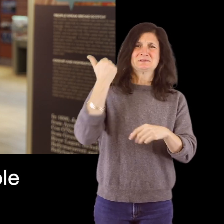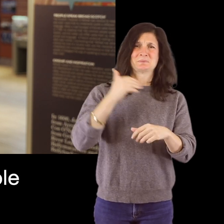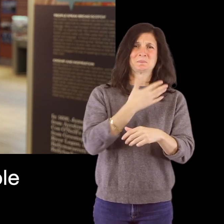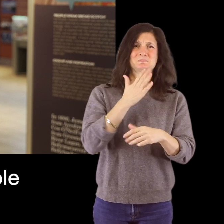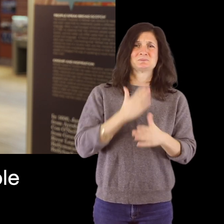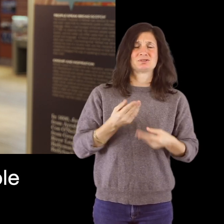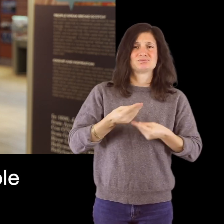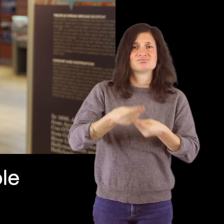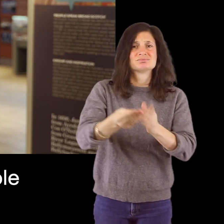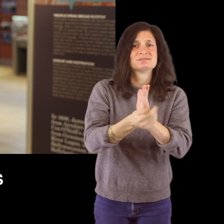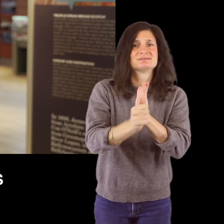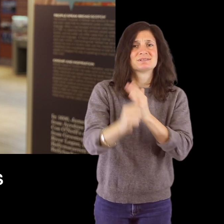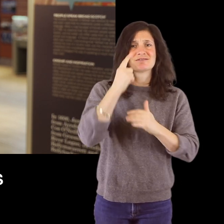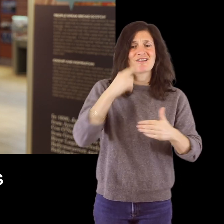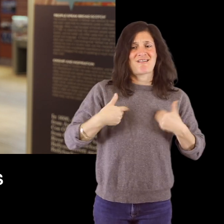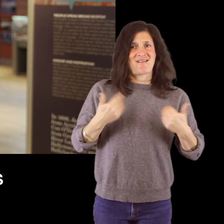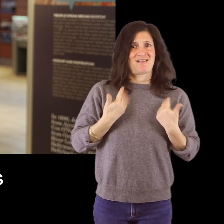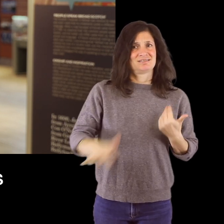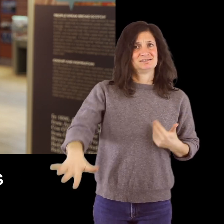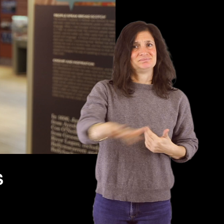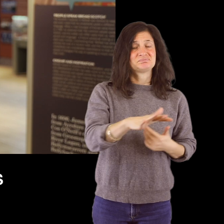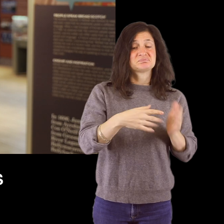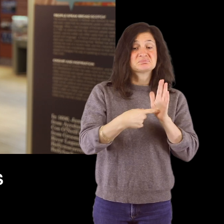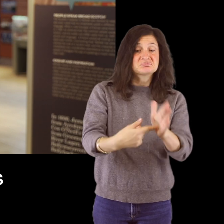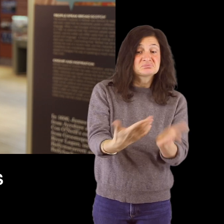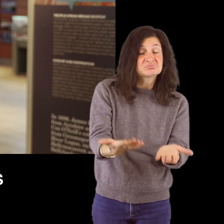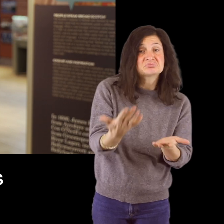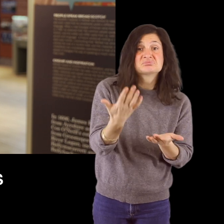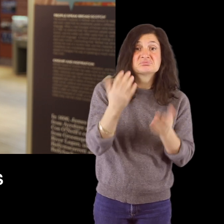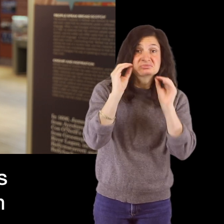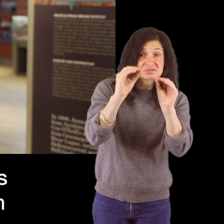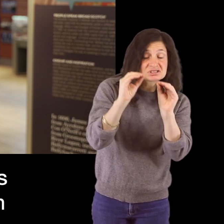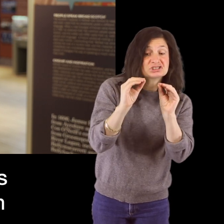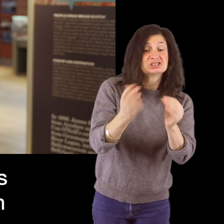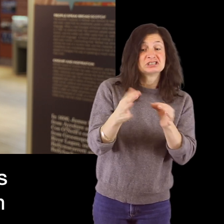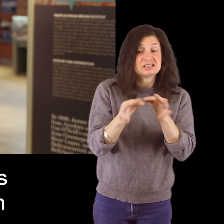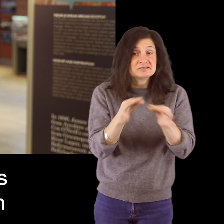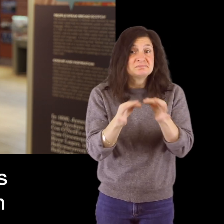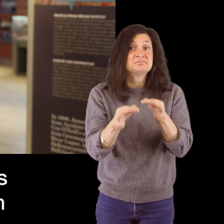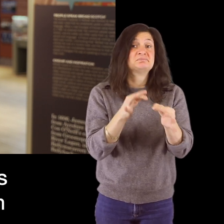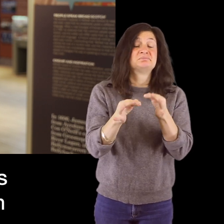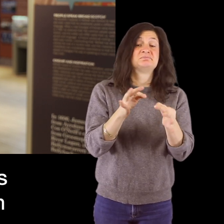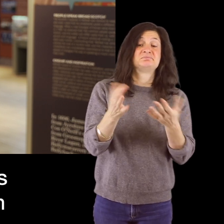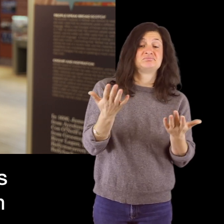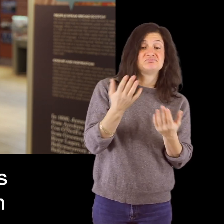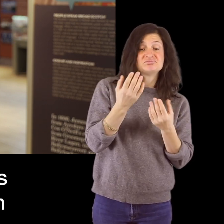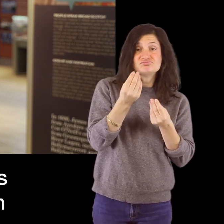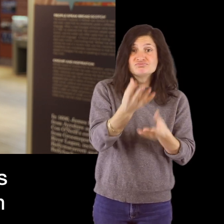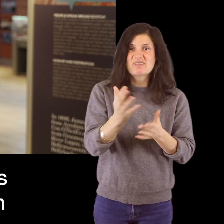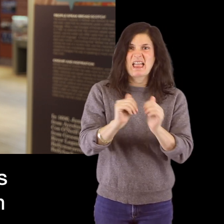host masterclass events, where world-class musicians pass on their skills to the next generation of players, giving